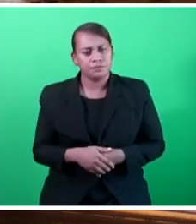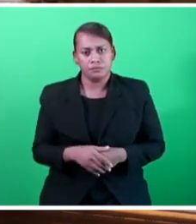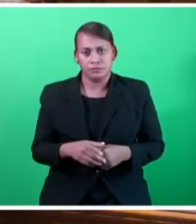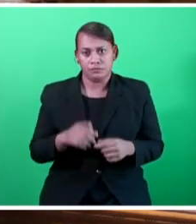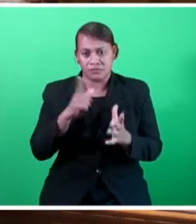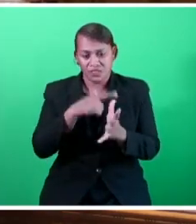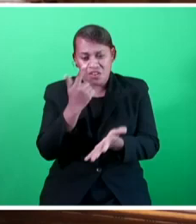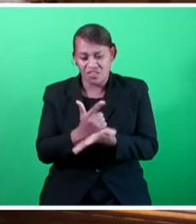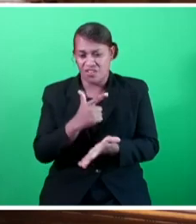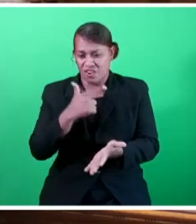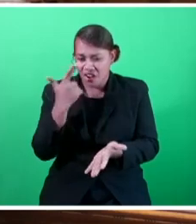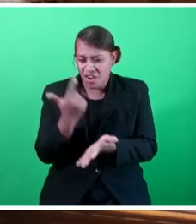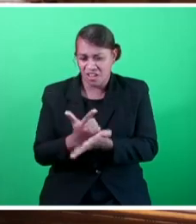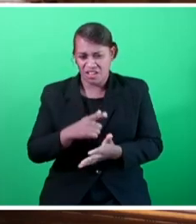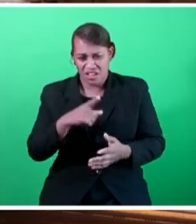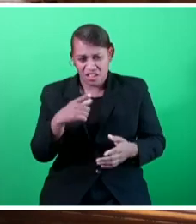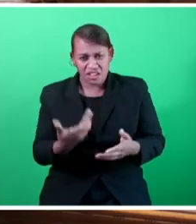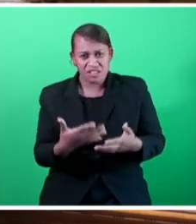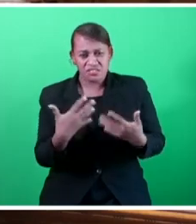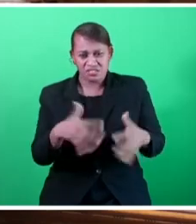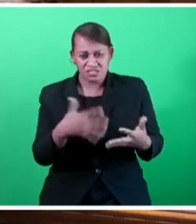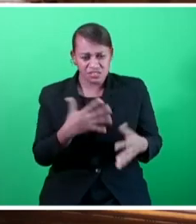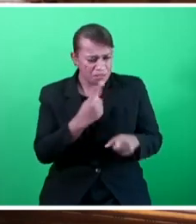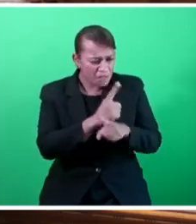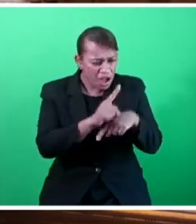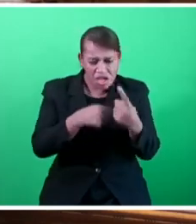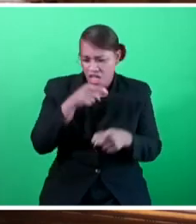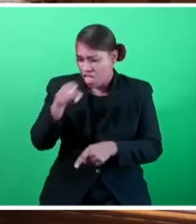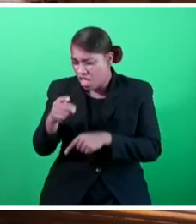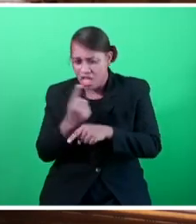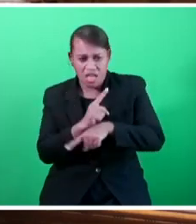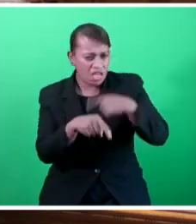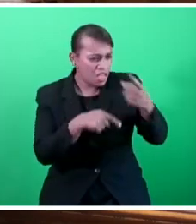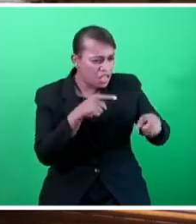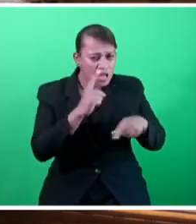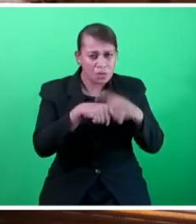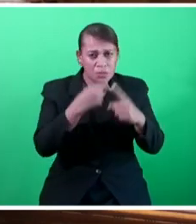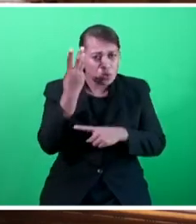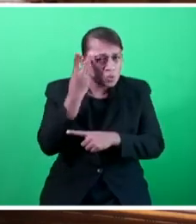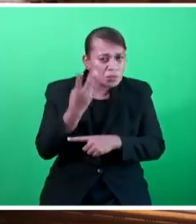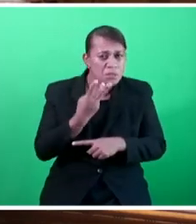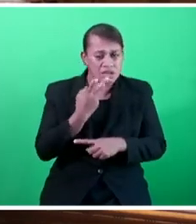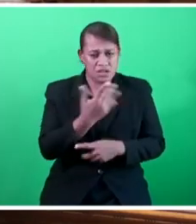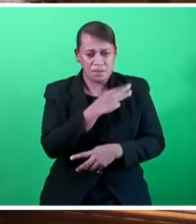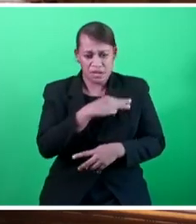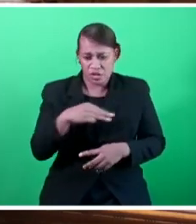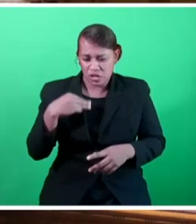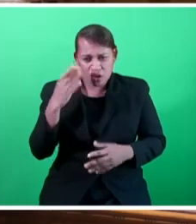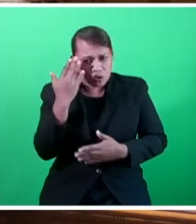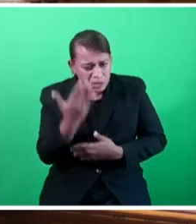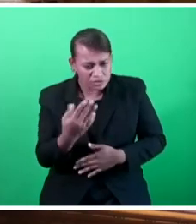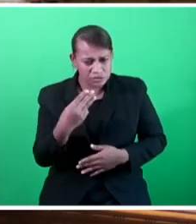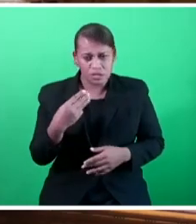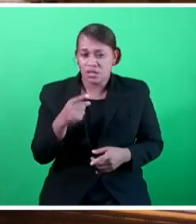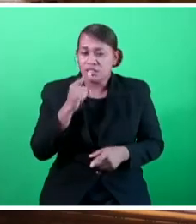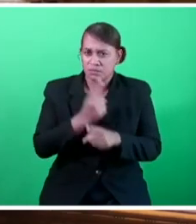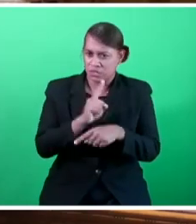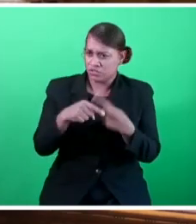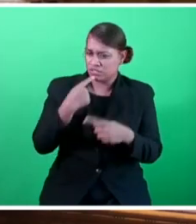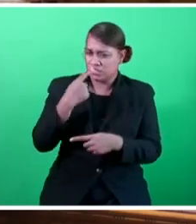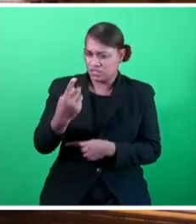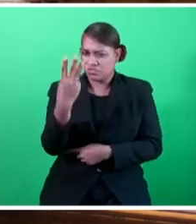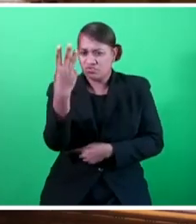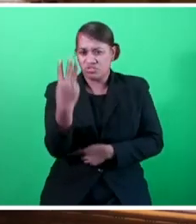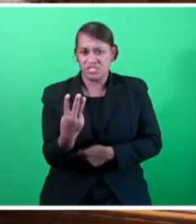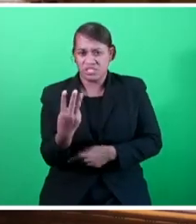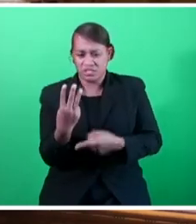Honourable Tambuya claims have informed her positions. Well, there are only 3 key internet service providers in Fiji, and